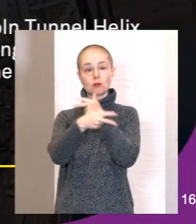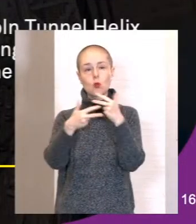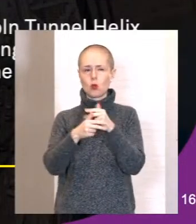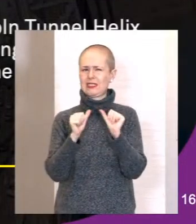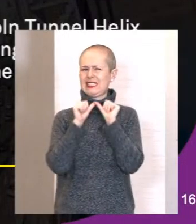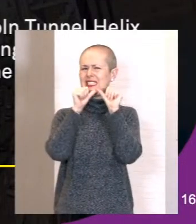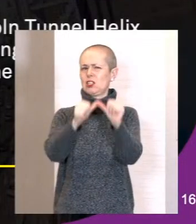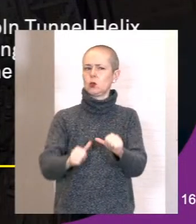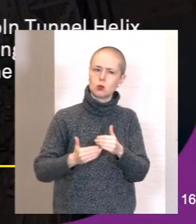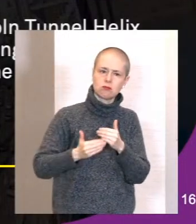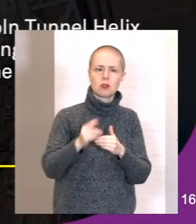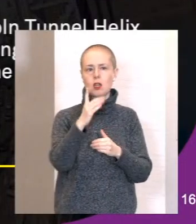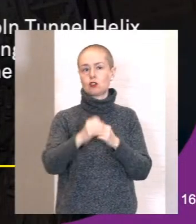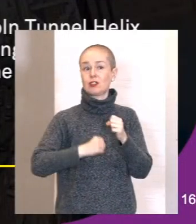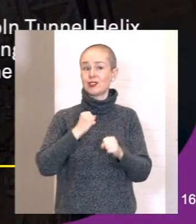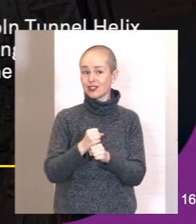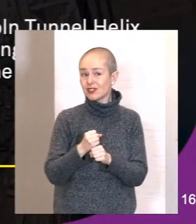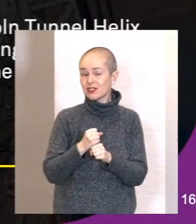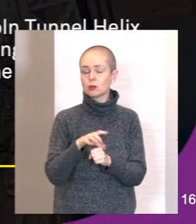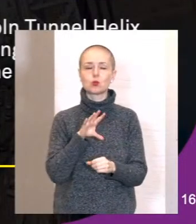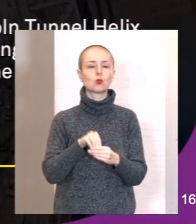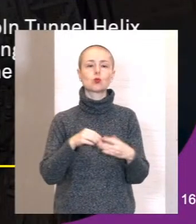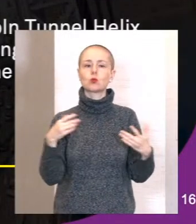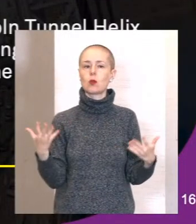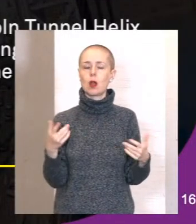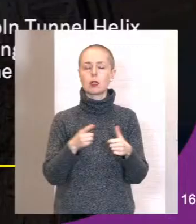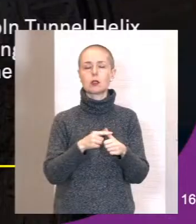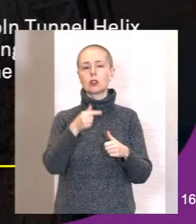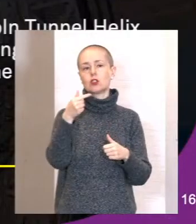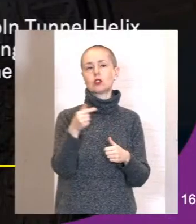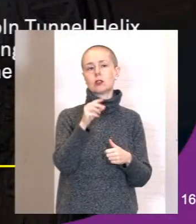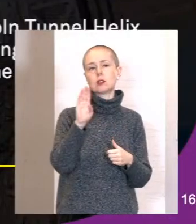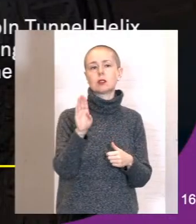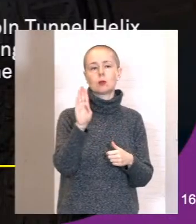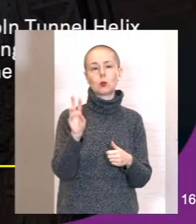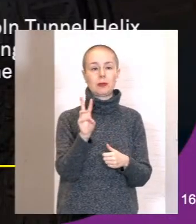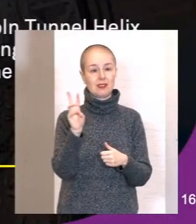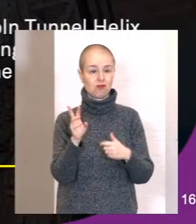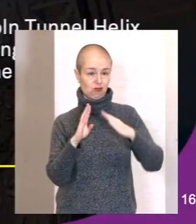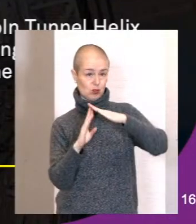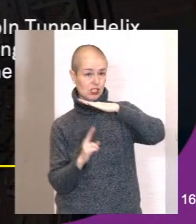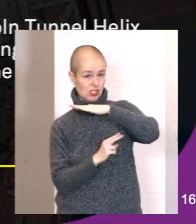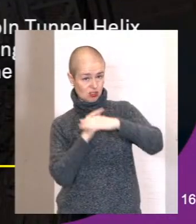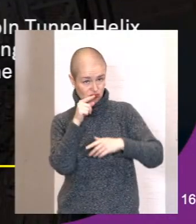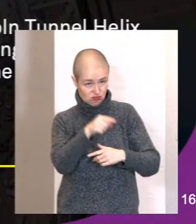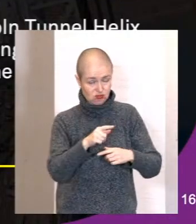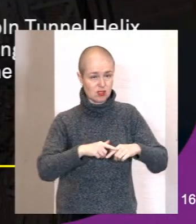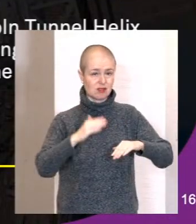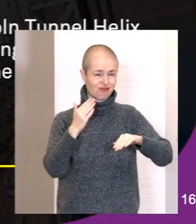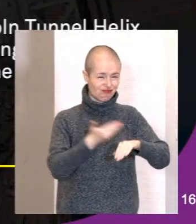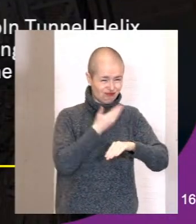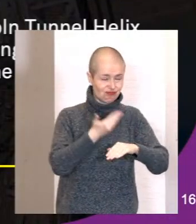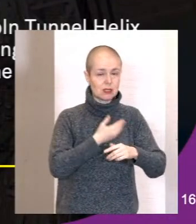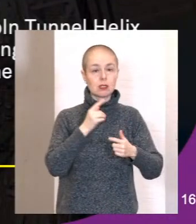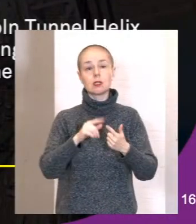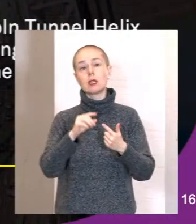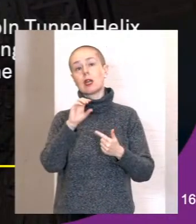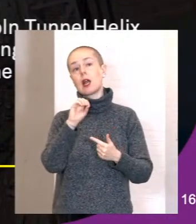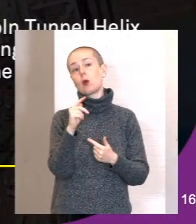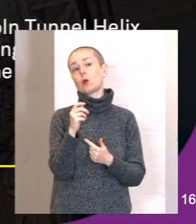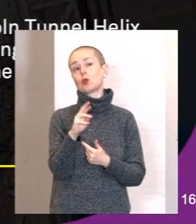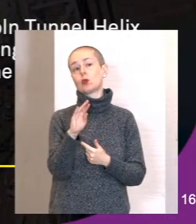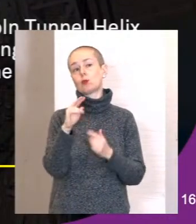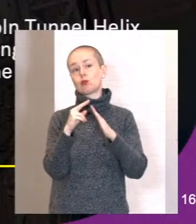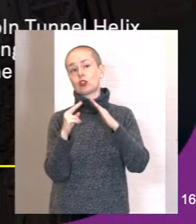century, including advancing the comprehensive rebuild of the George Washington Bridge, extensive rehabilitations to the Outer Bridge Crossing and